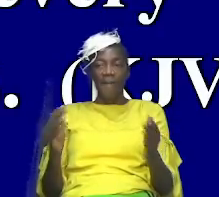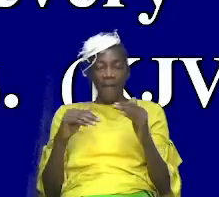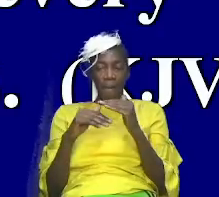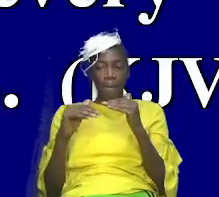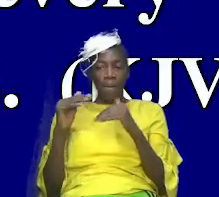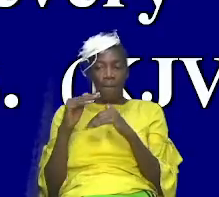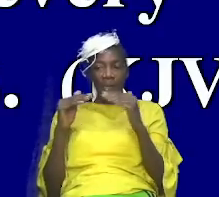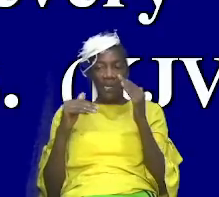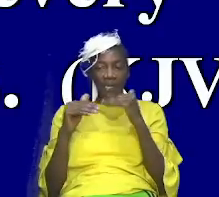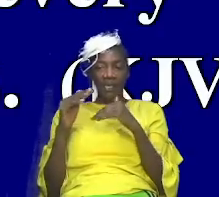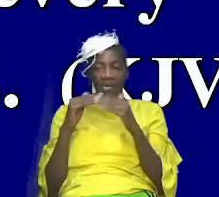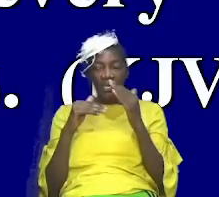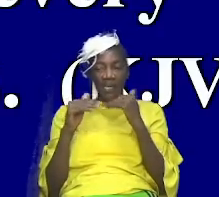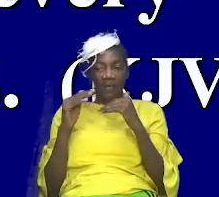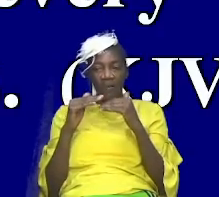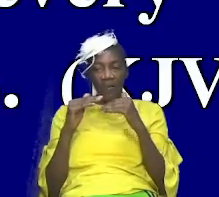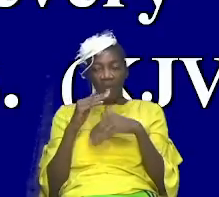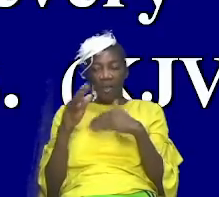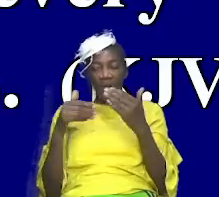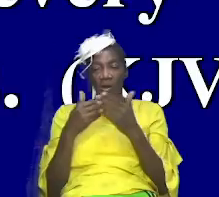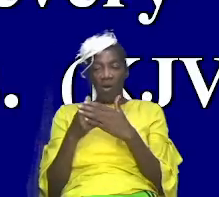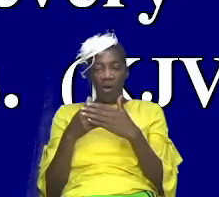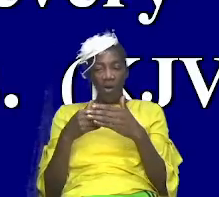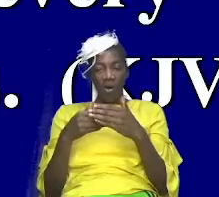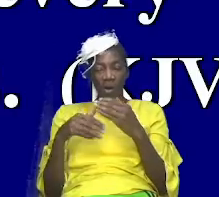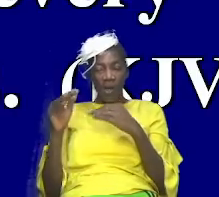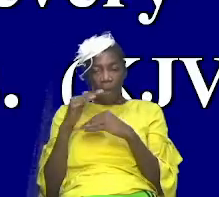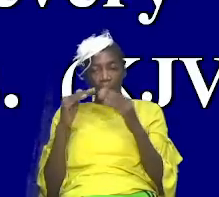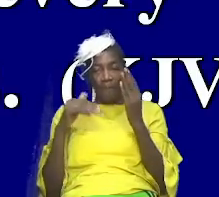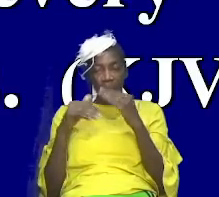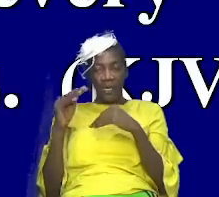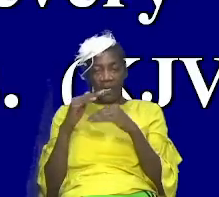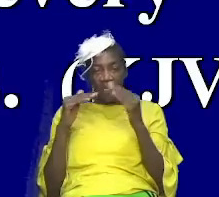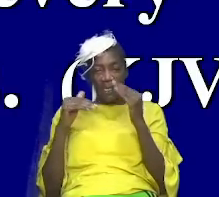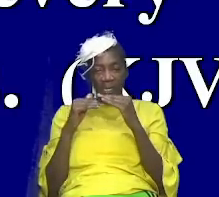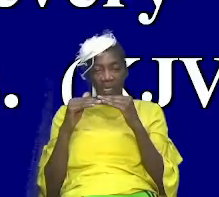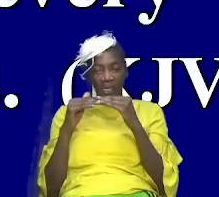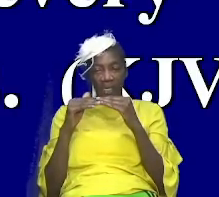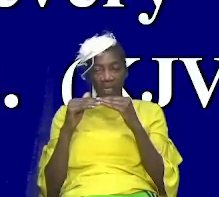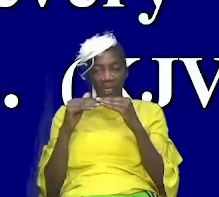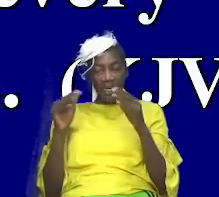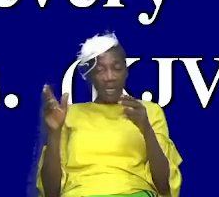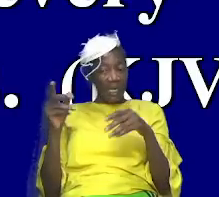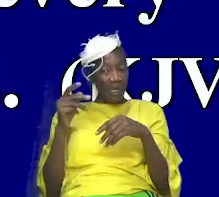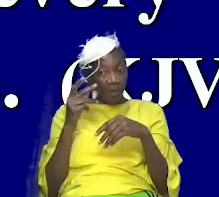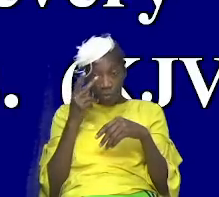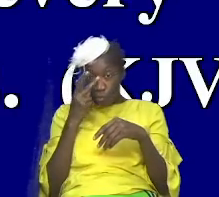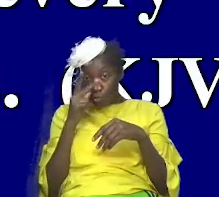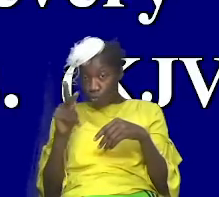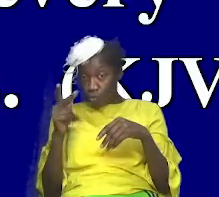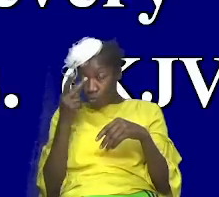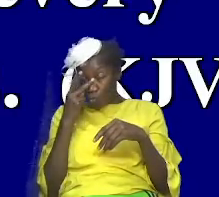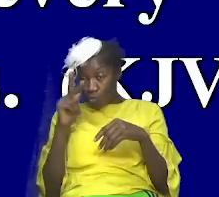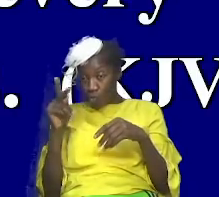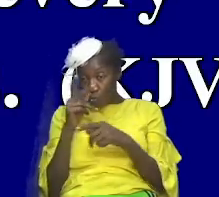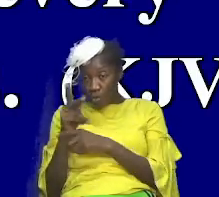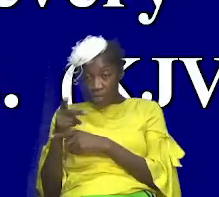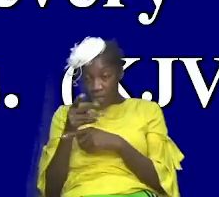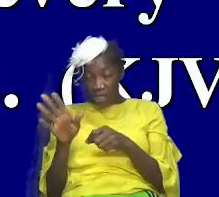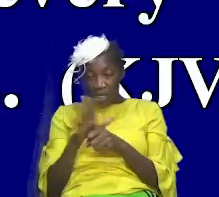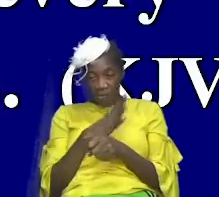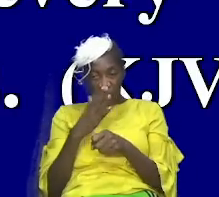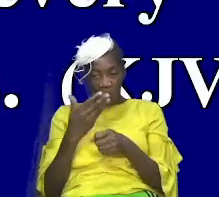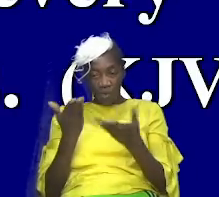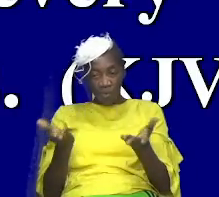building. And he's saying that all of us are building. And he said, look here now, look here, take heed of your build. Be careful what kind of material